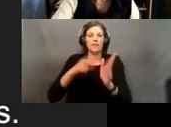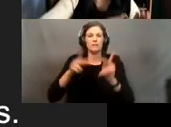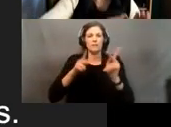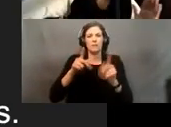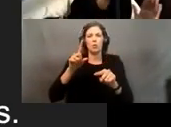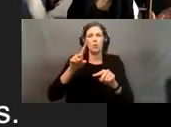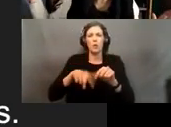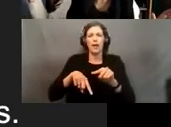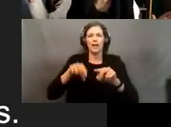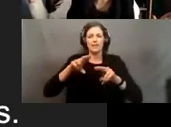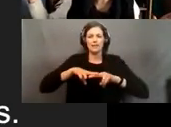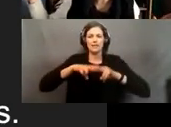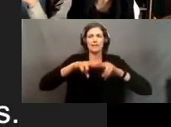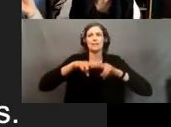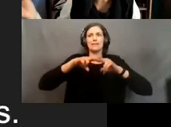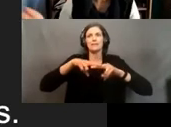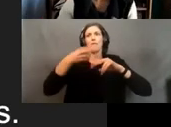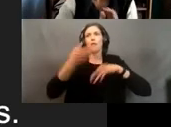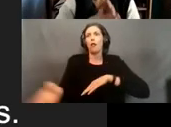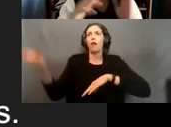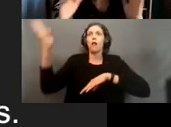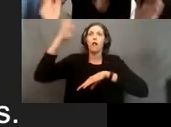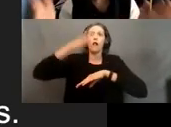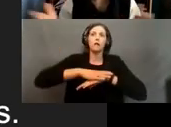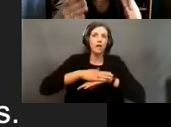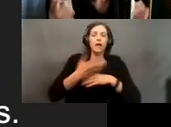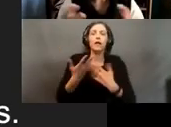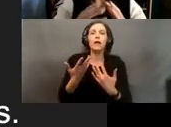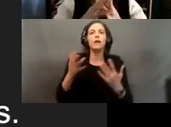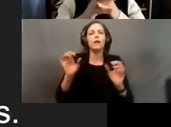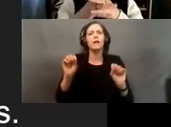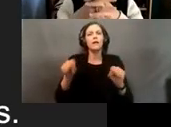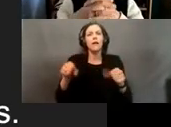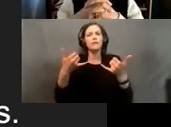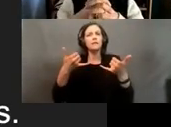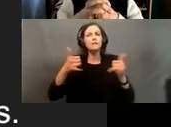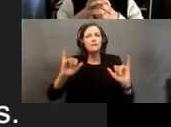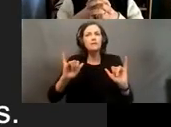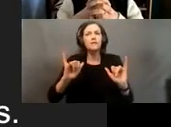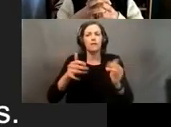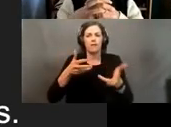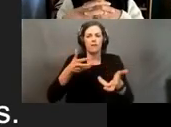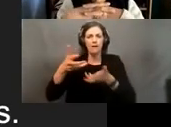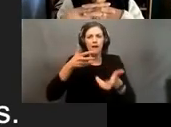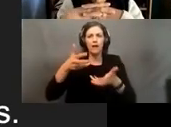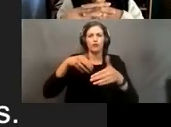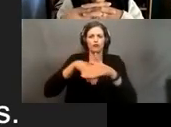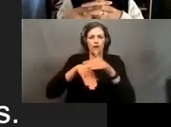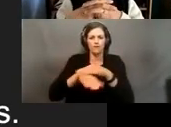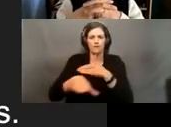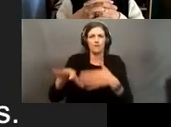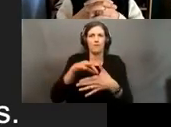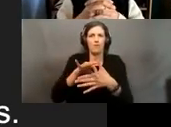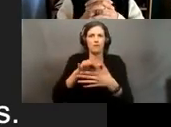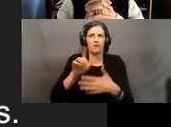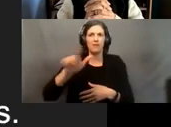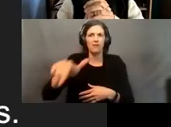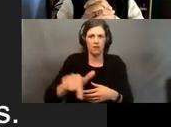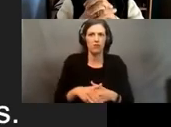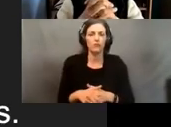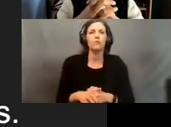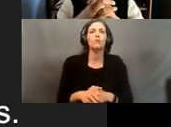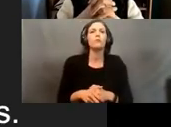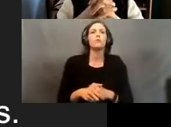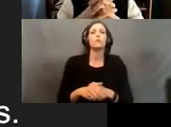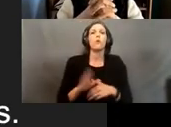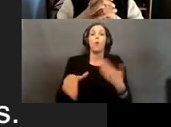sort of sit in a chair for all those hours can still find ways to engage and access this content. All